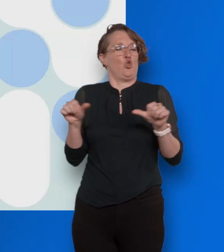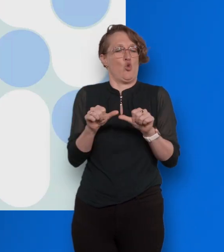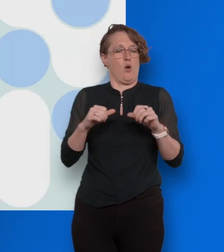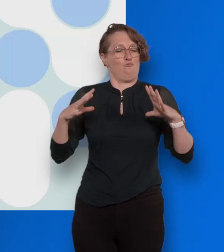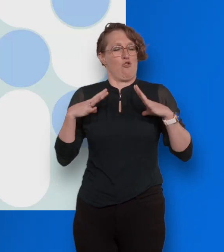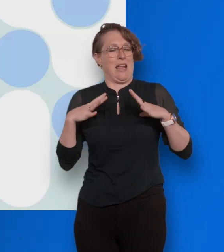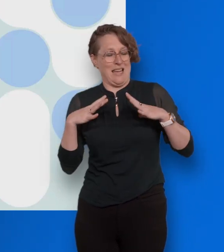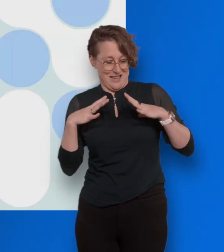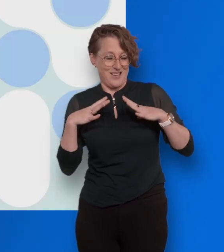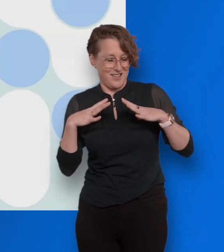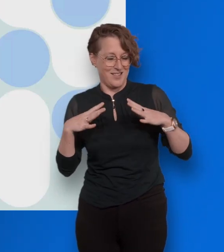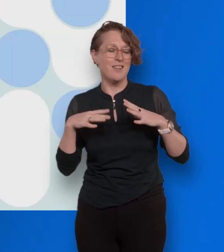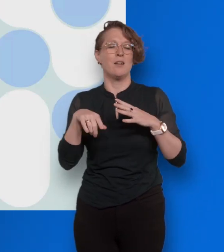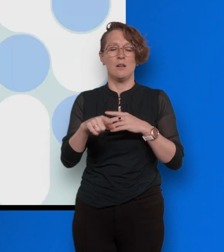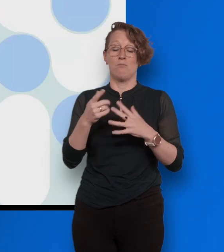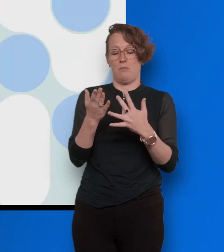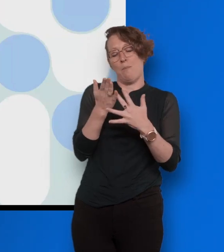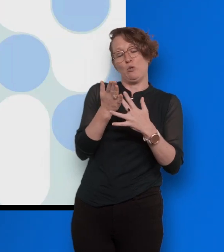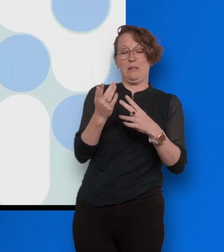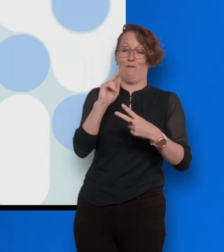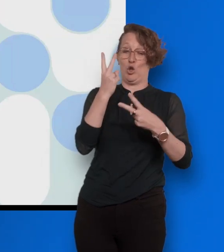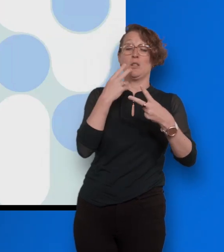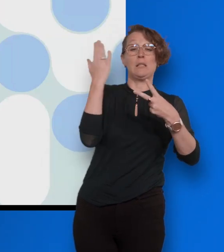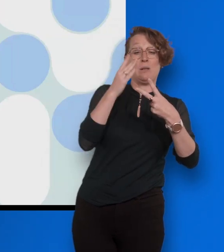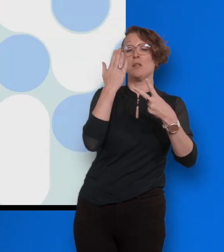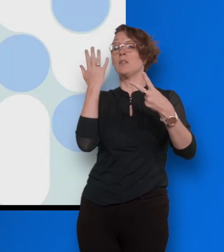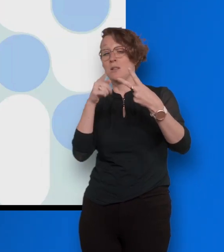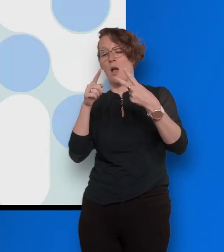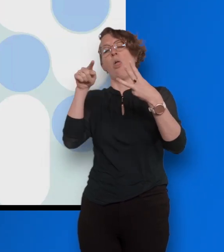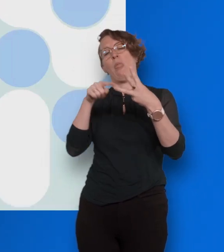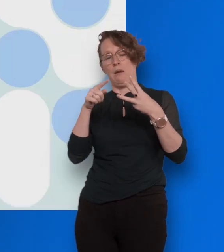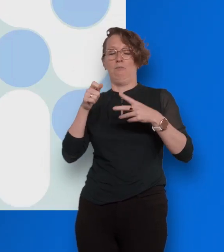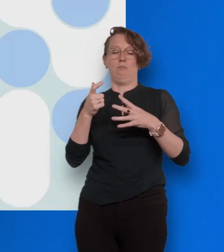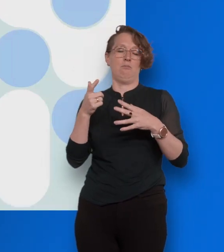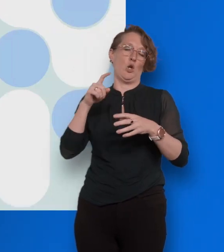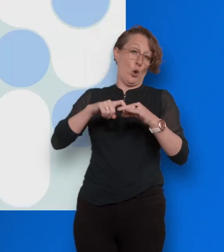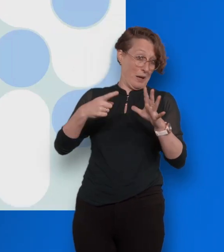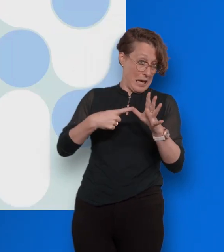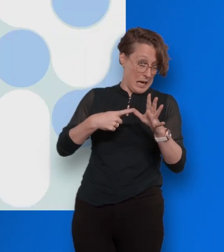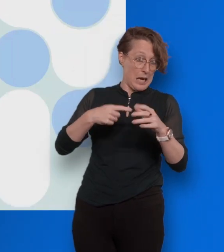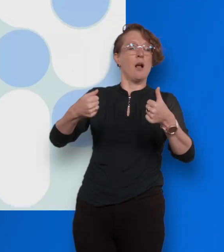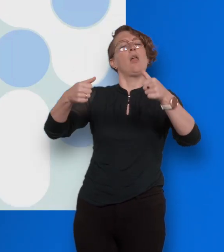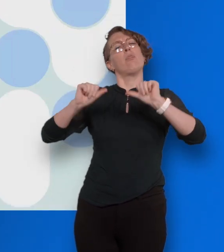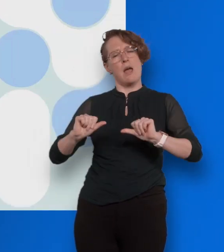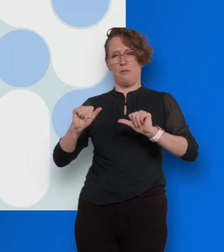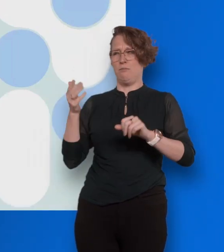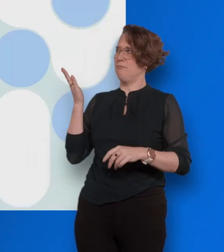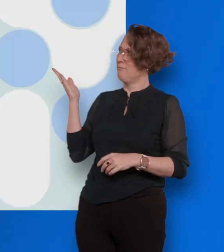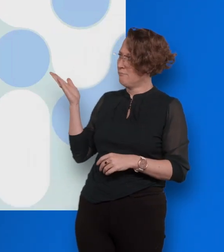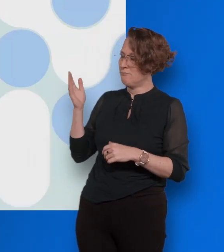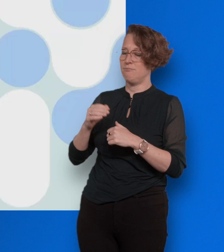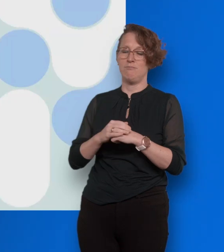break. These will be the first two speakers where we'll have a bit of a Q&A. And then we'll continue